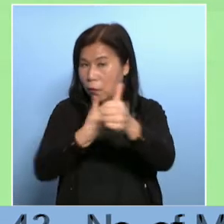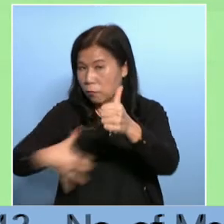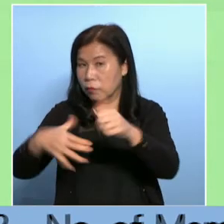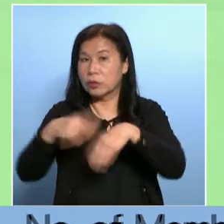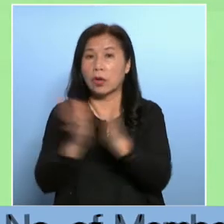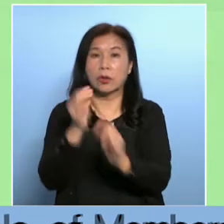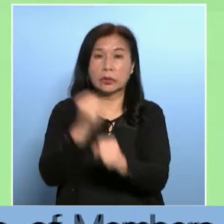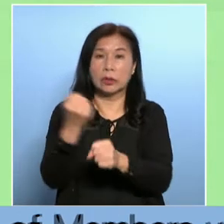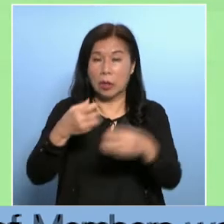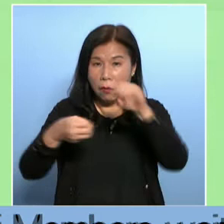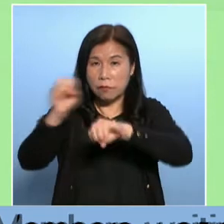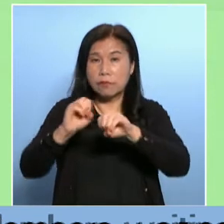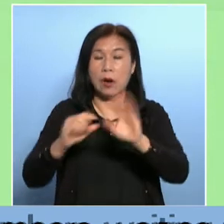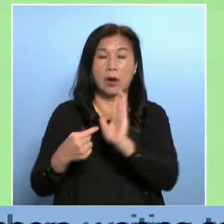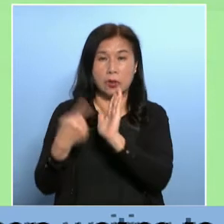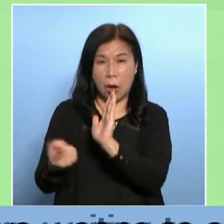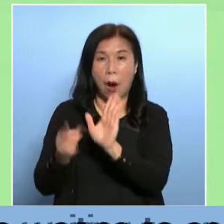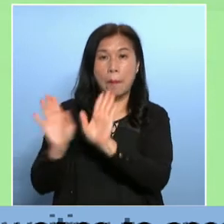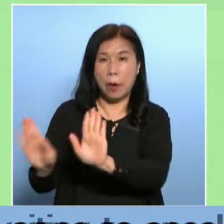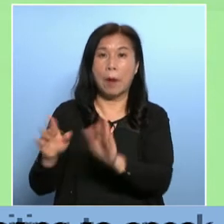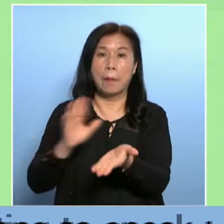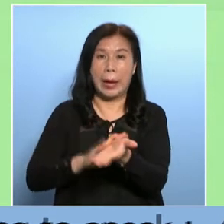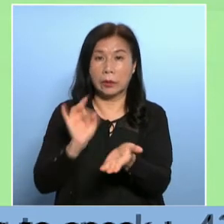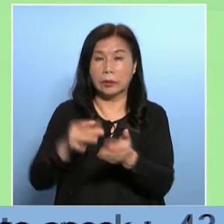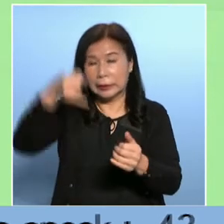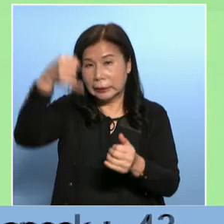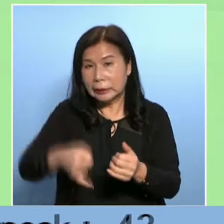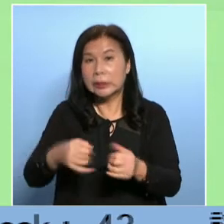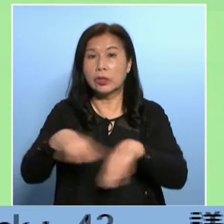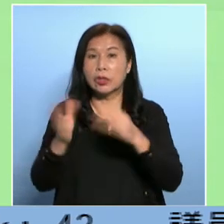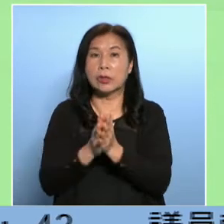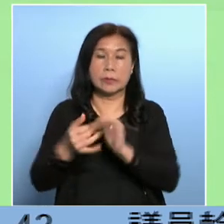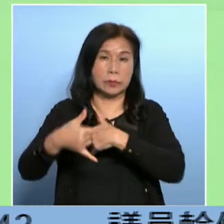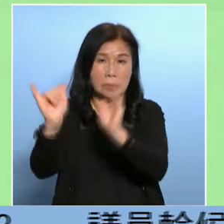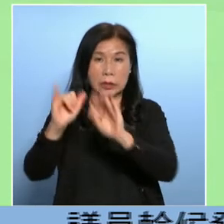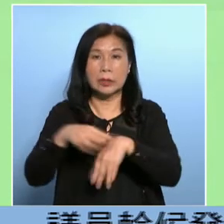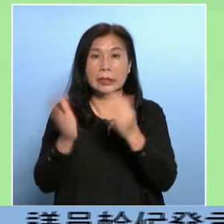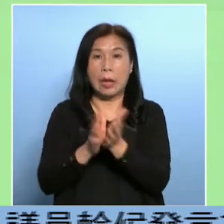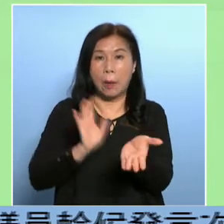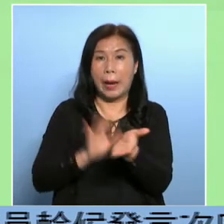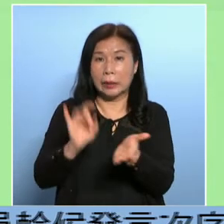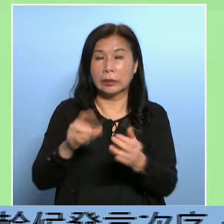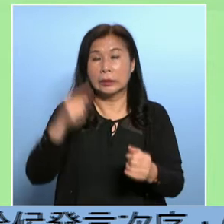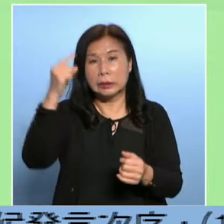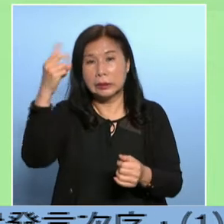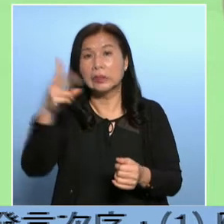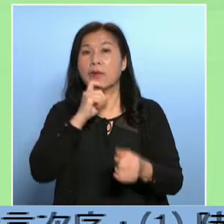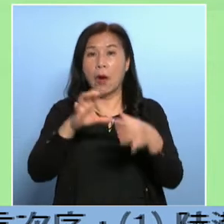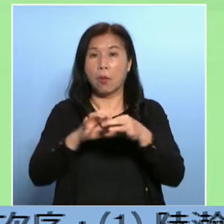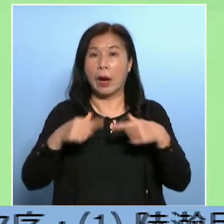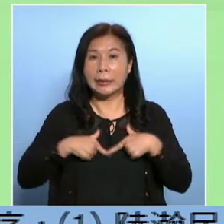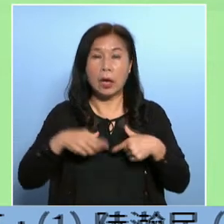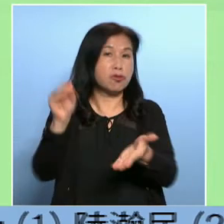can work with the government in a scientific manner, in not too distant future, we can defeat the virus.